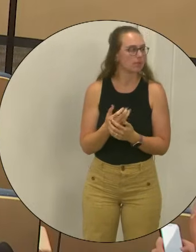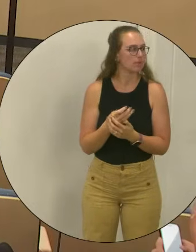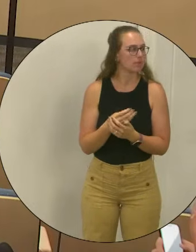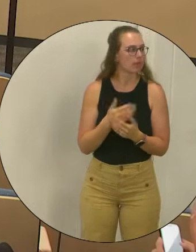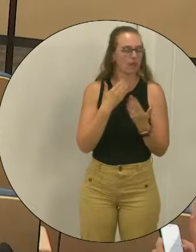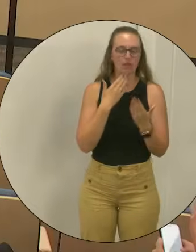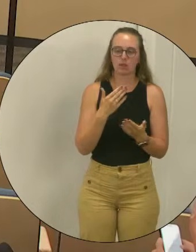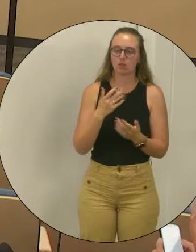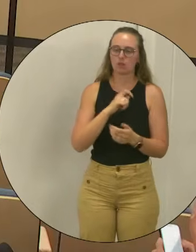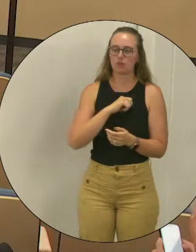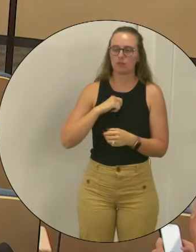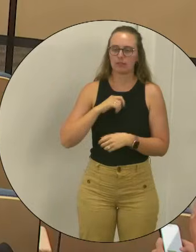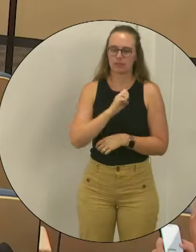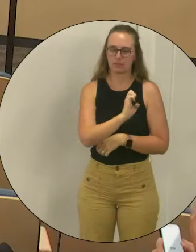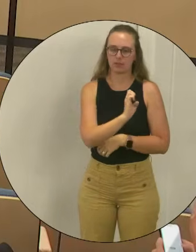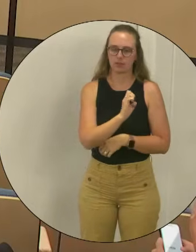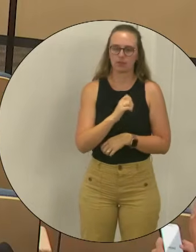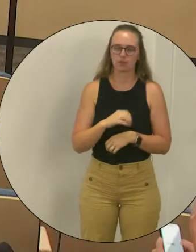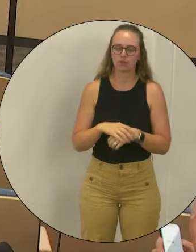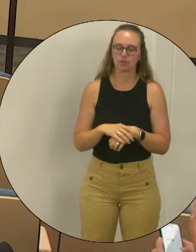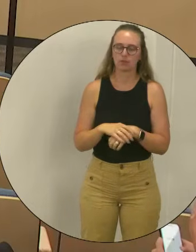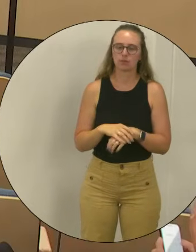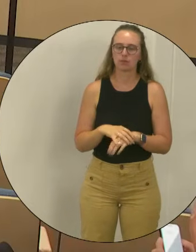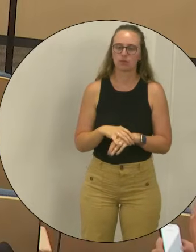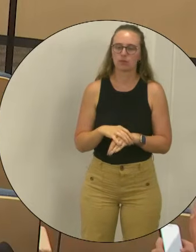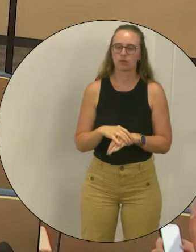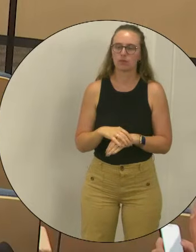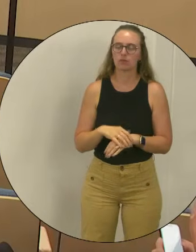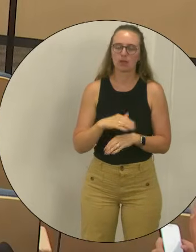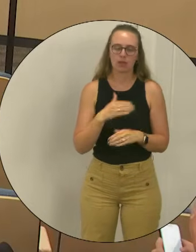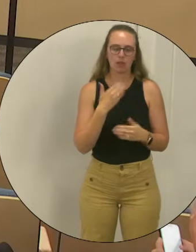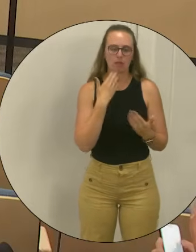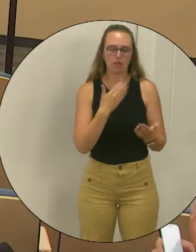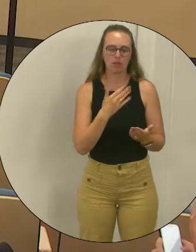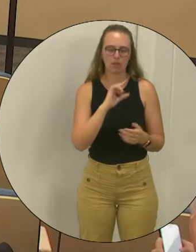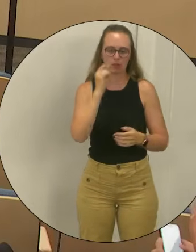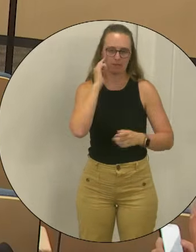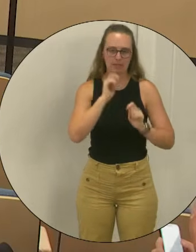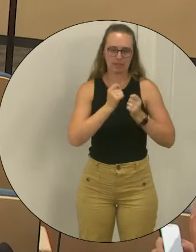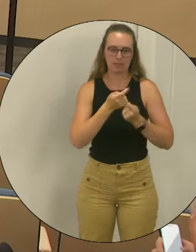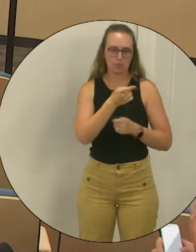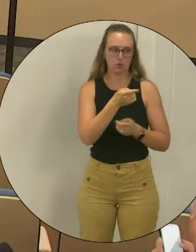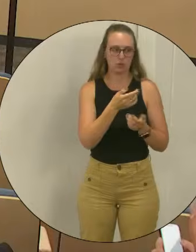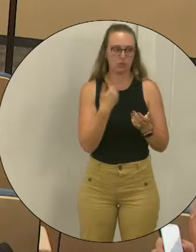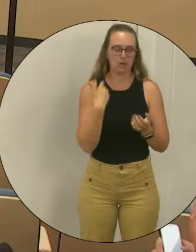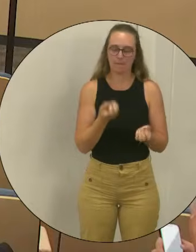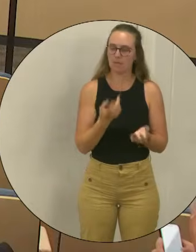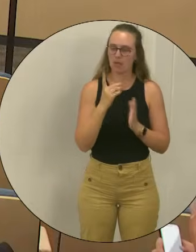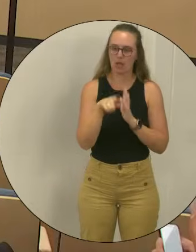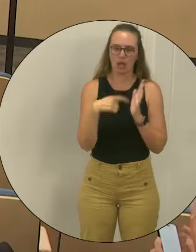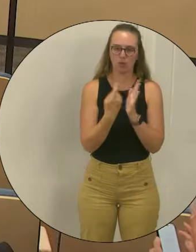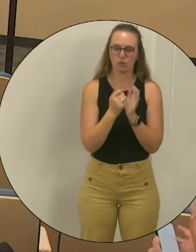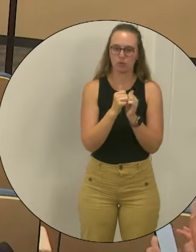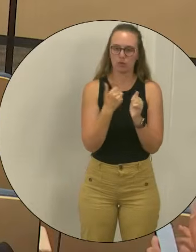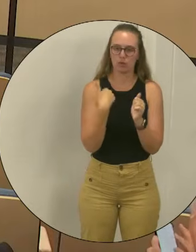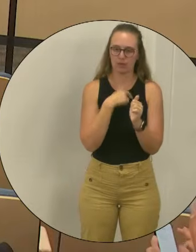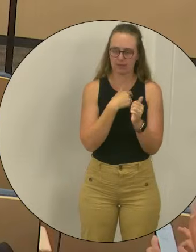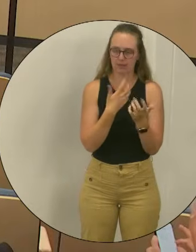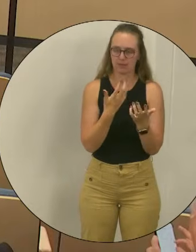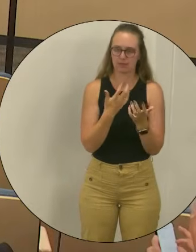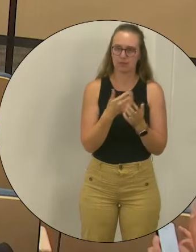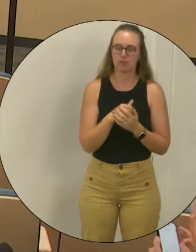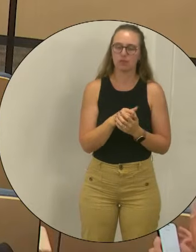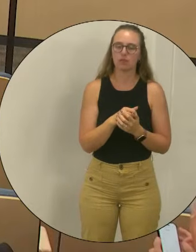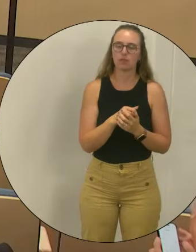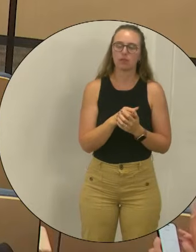Thank you. Trustee Esparza-Stoffergen. Thank you, government team, because you spent hours with all of us.